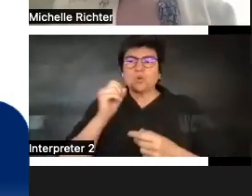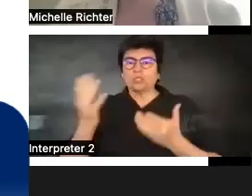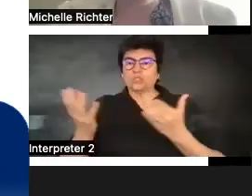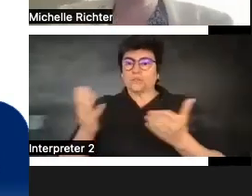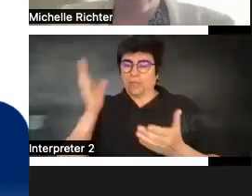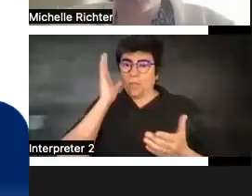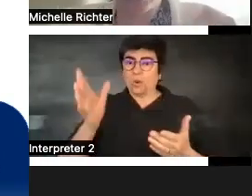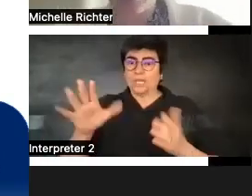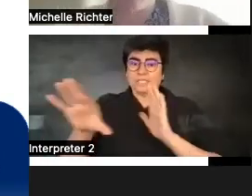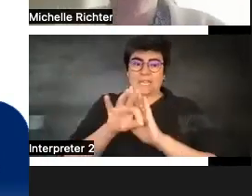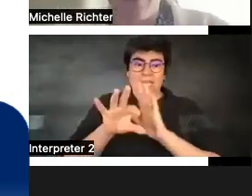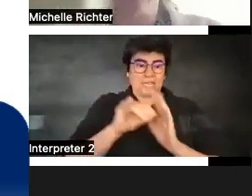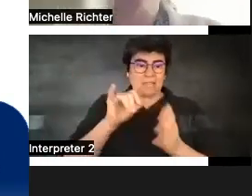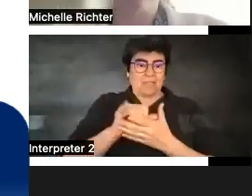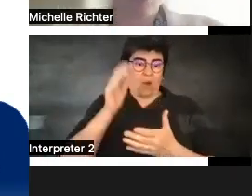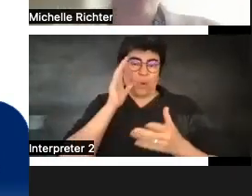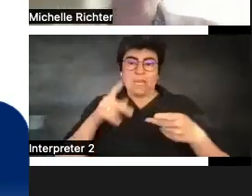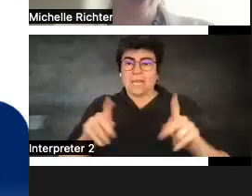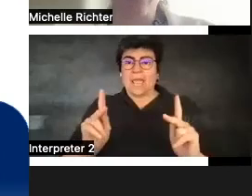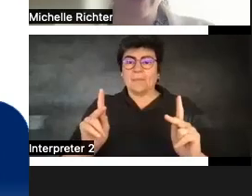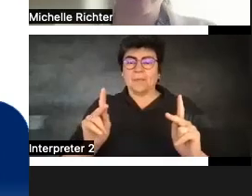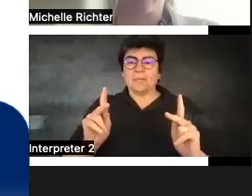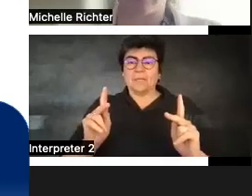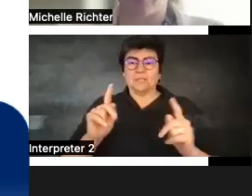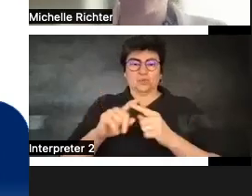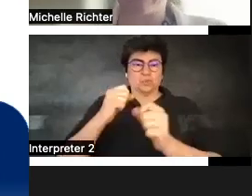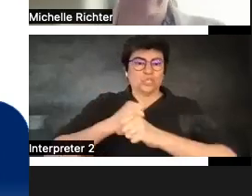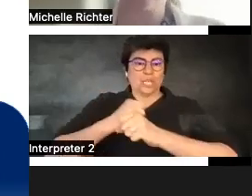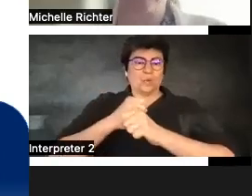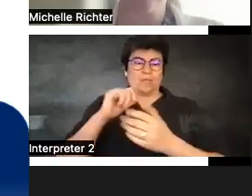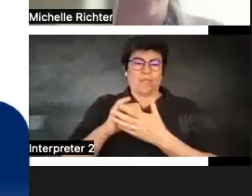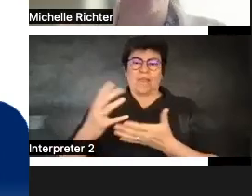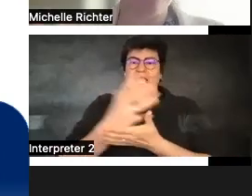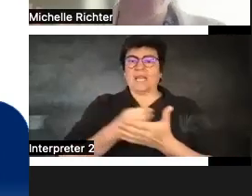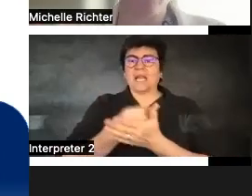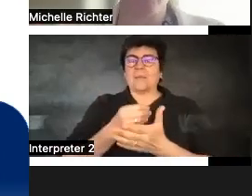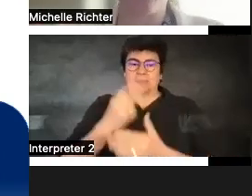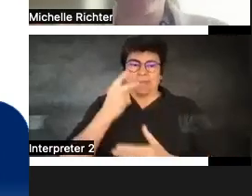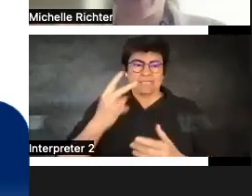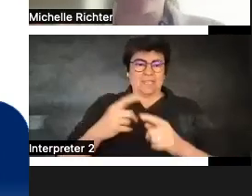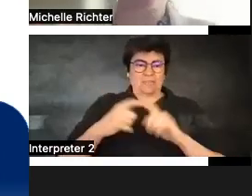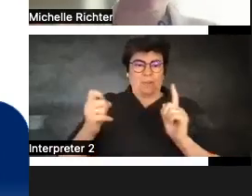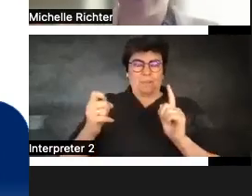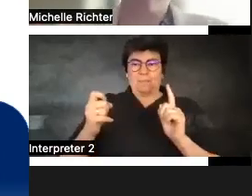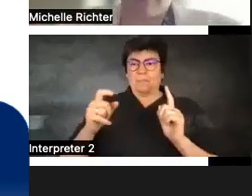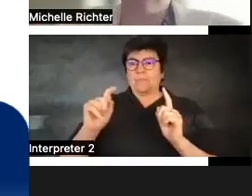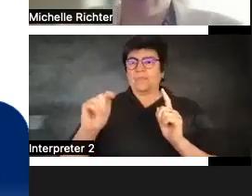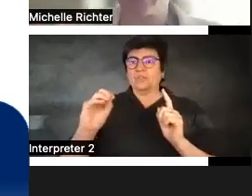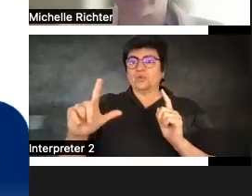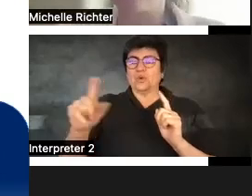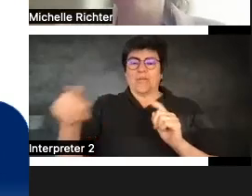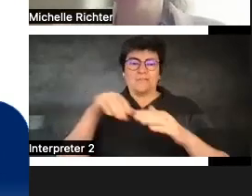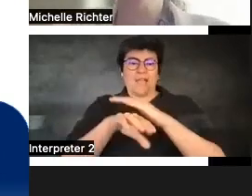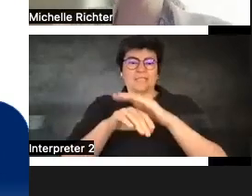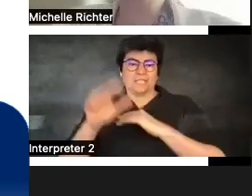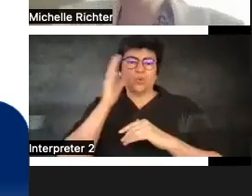to select that will enable them to generate the income that they see from the tool they've accessed that they will